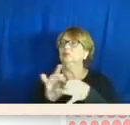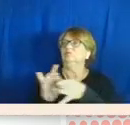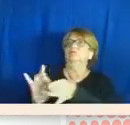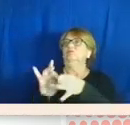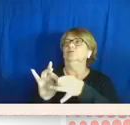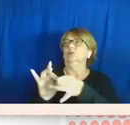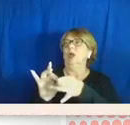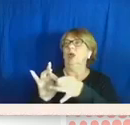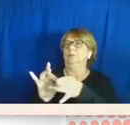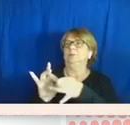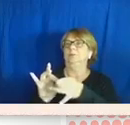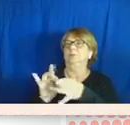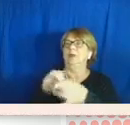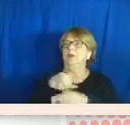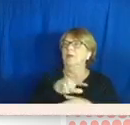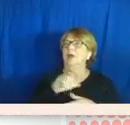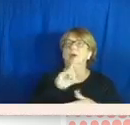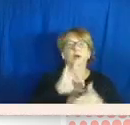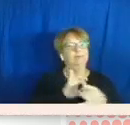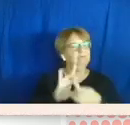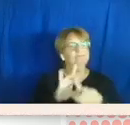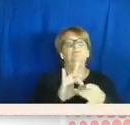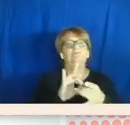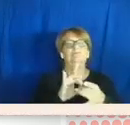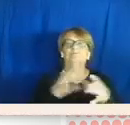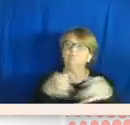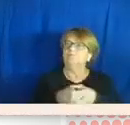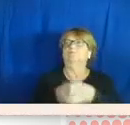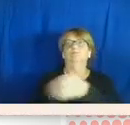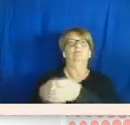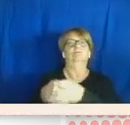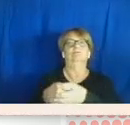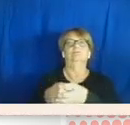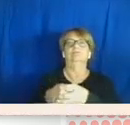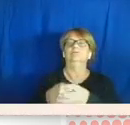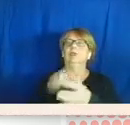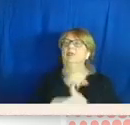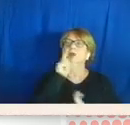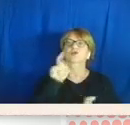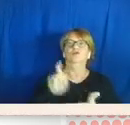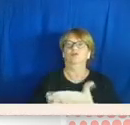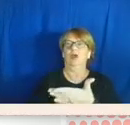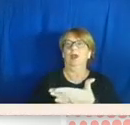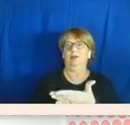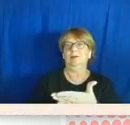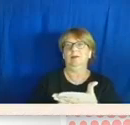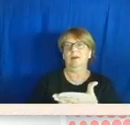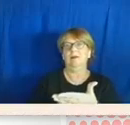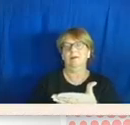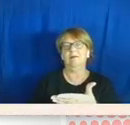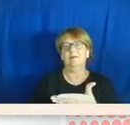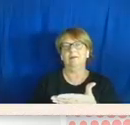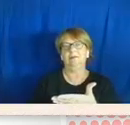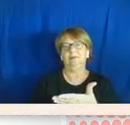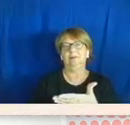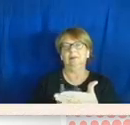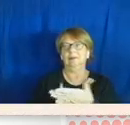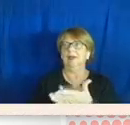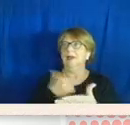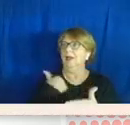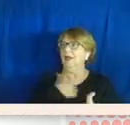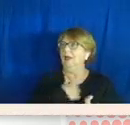a cohesive force. They recognized that we needed to stay